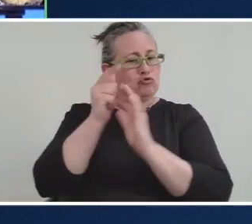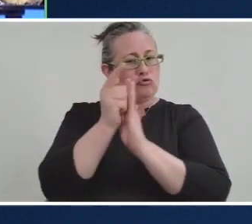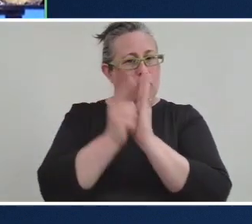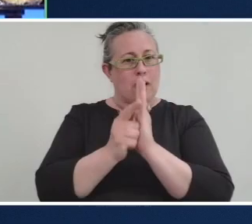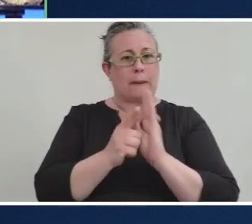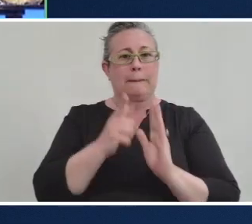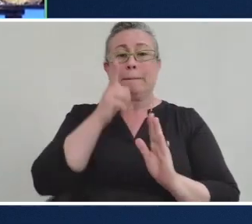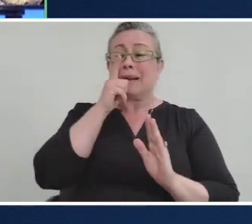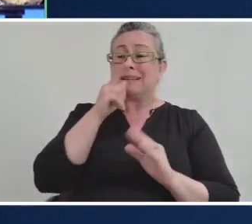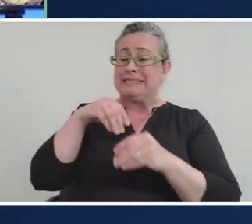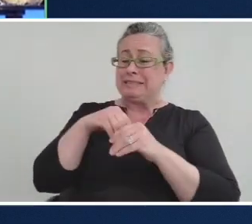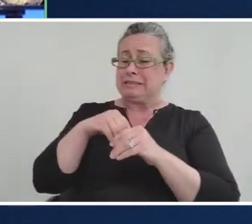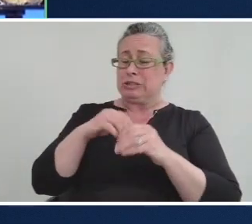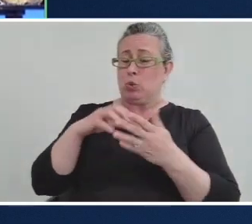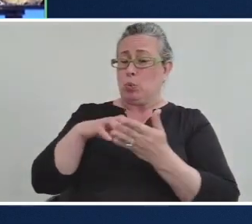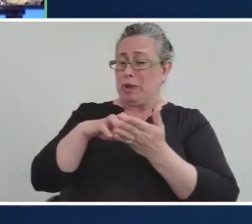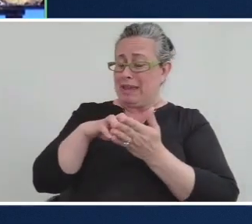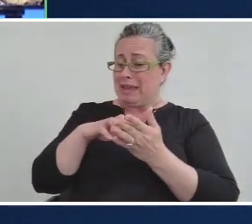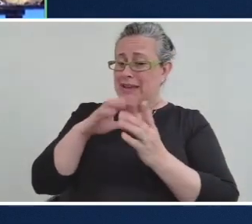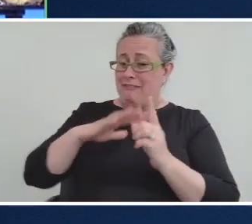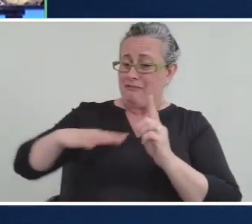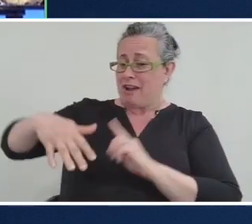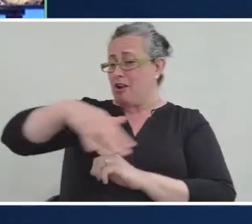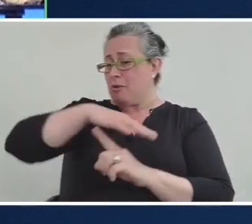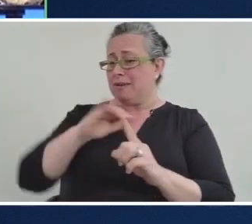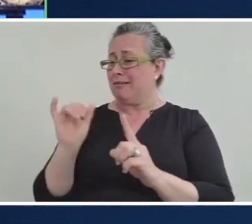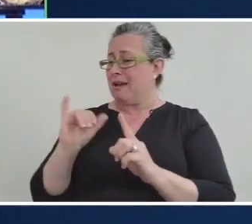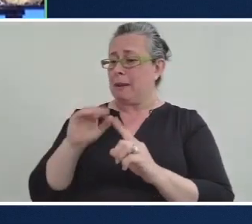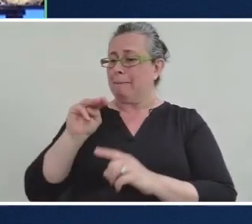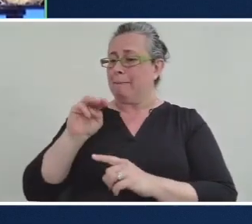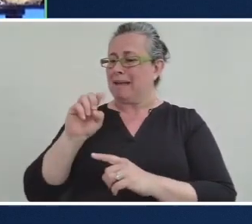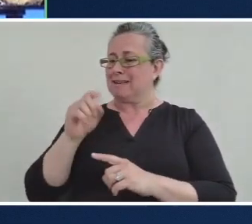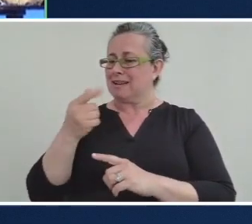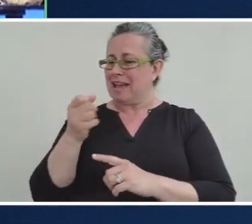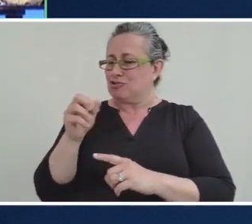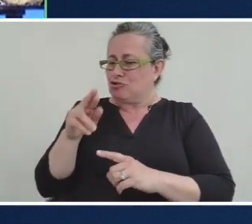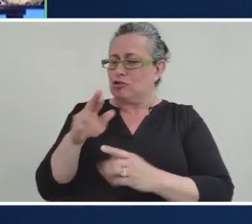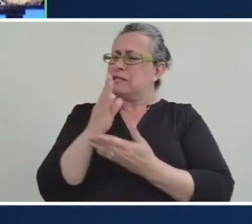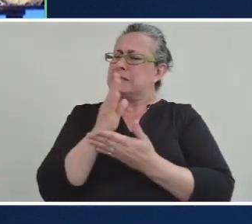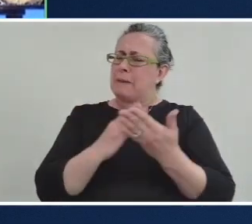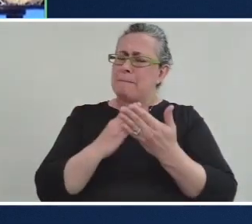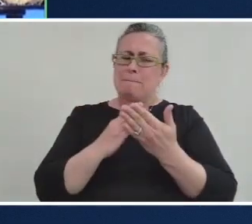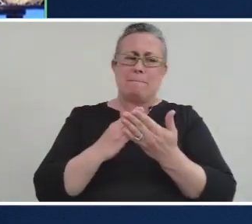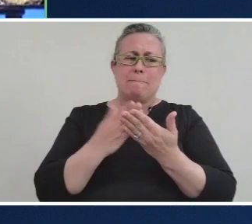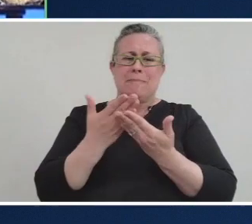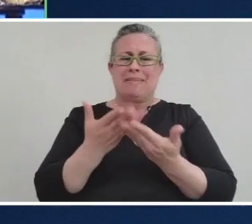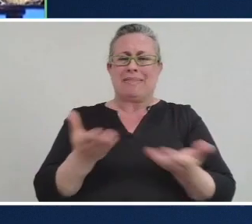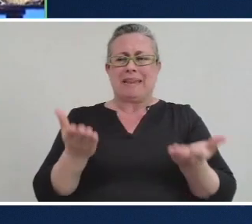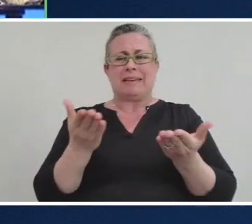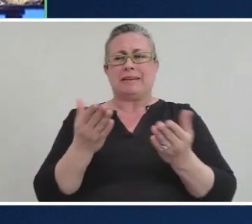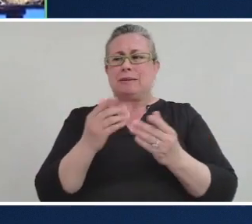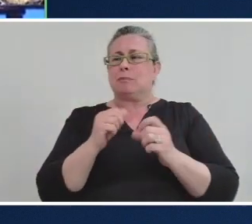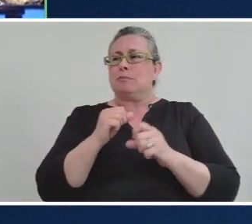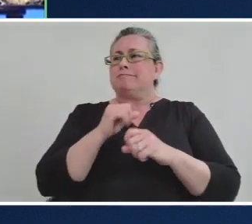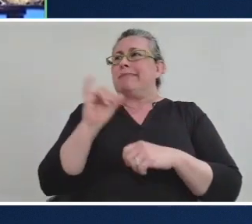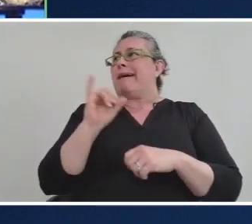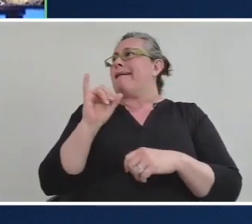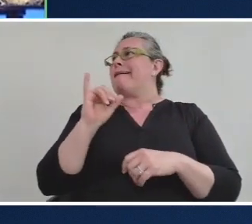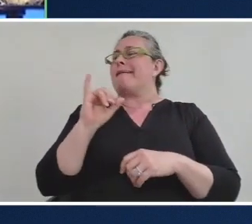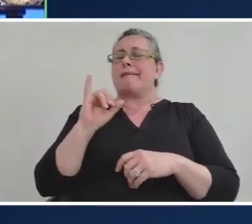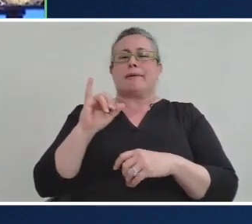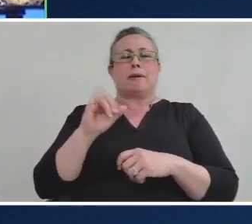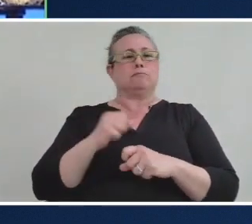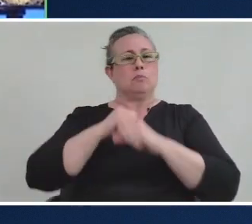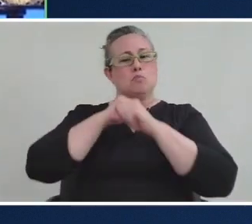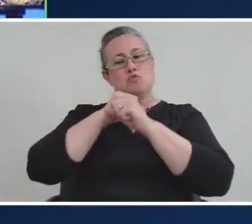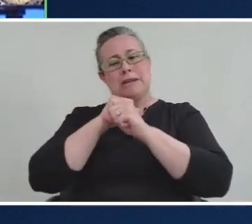governments, such as in Madagascar. There are some provisions, for instance, you know, protecting the